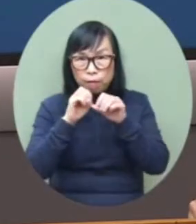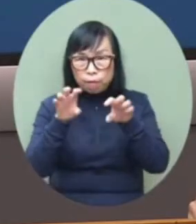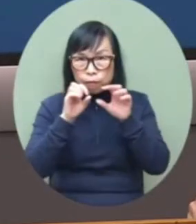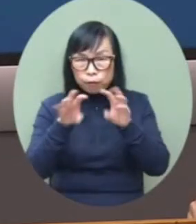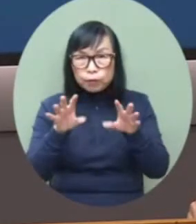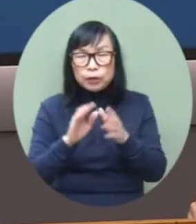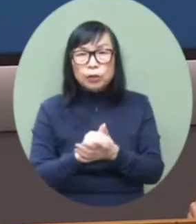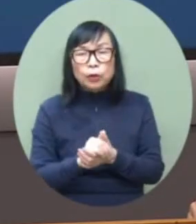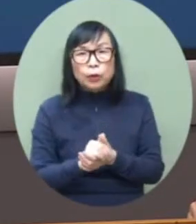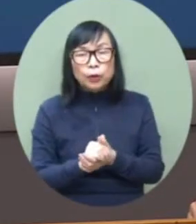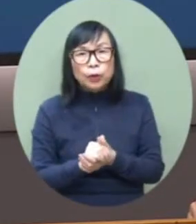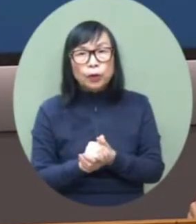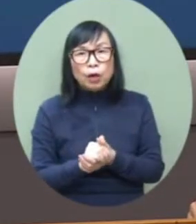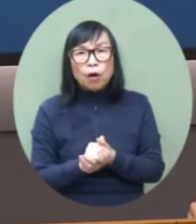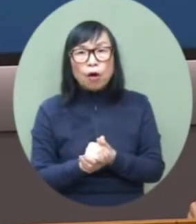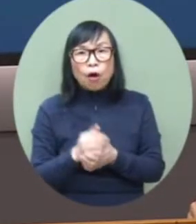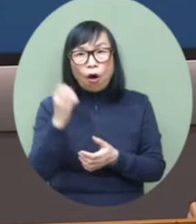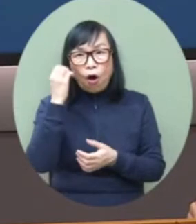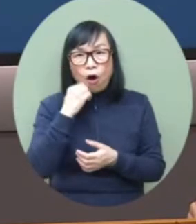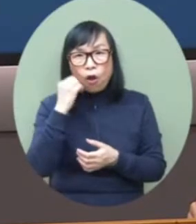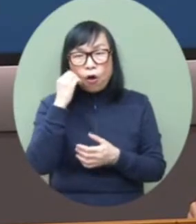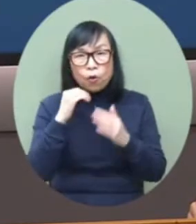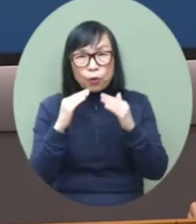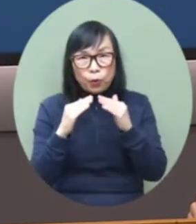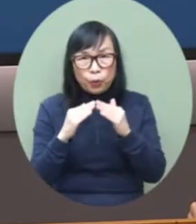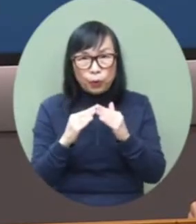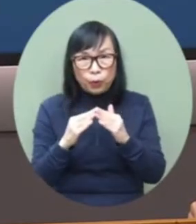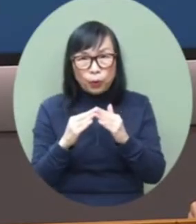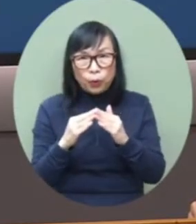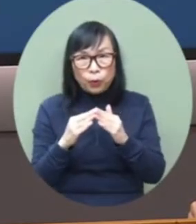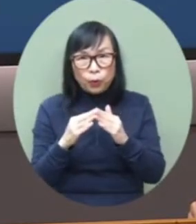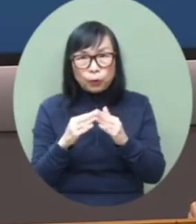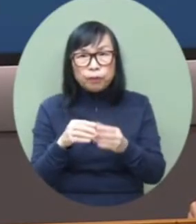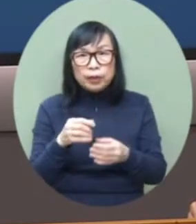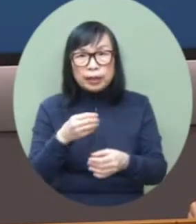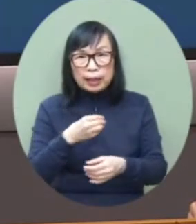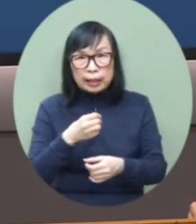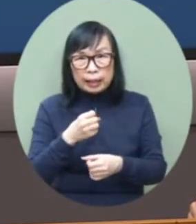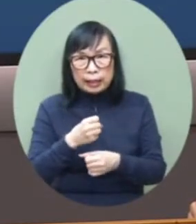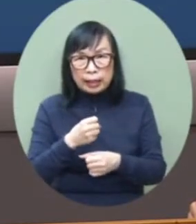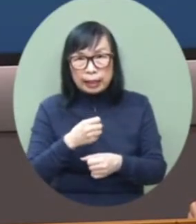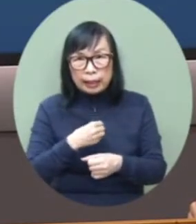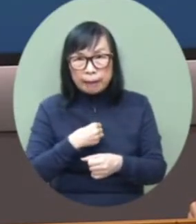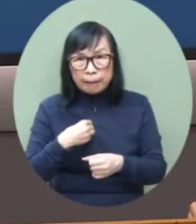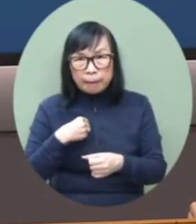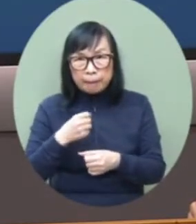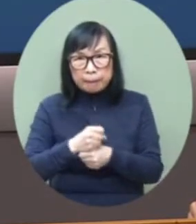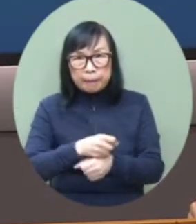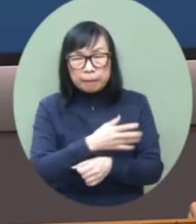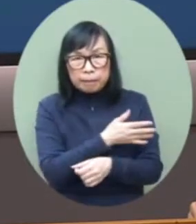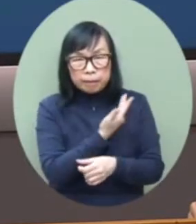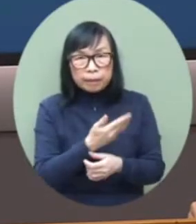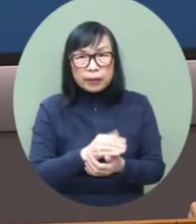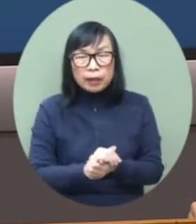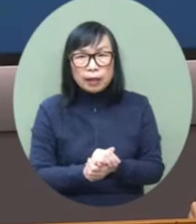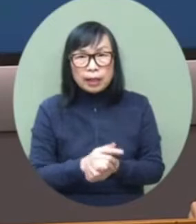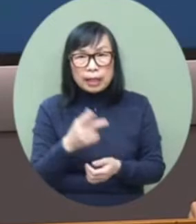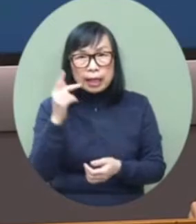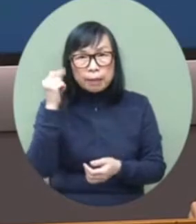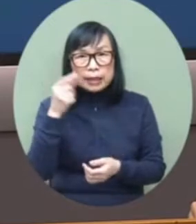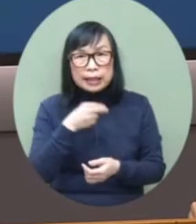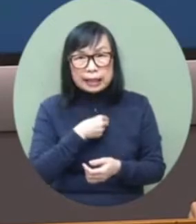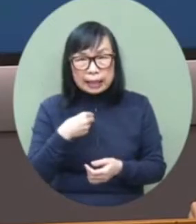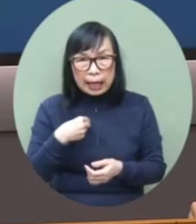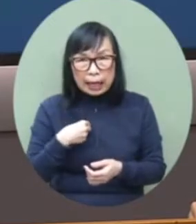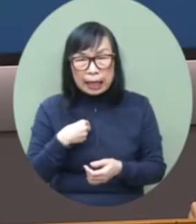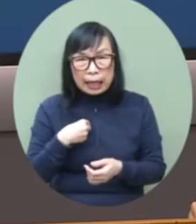so that in case the doctor, after the examination of the elderly, in case the doctor find them fit, please